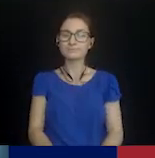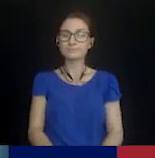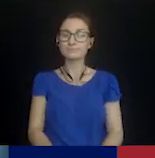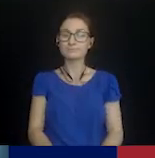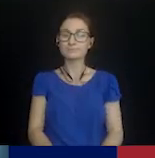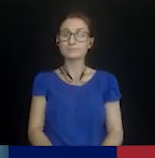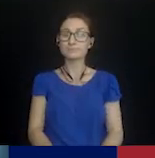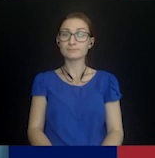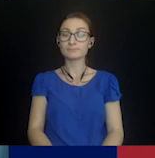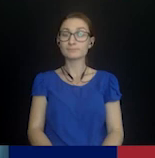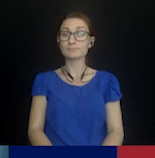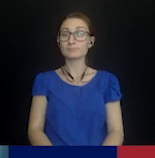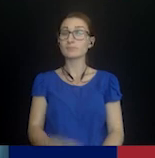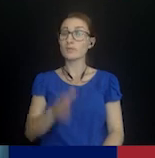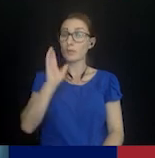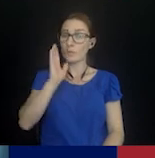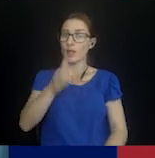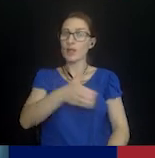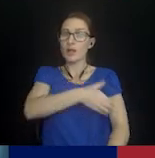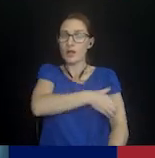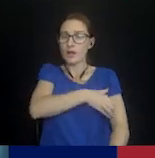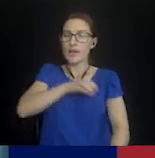Not only does it empower